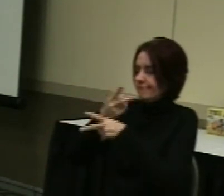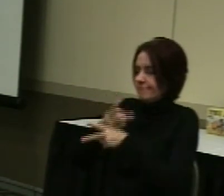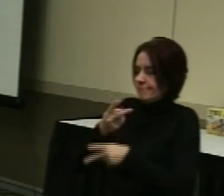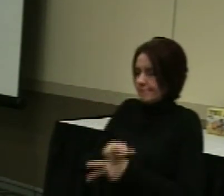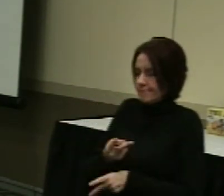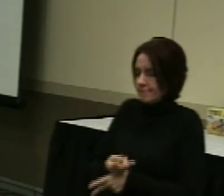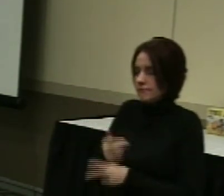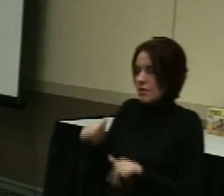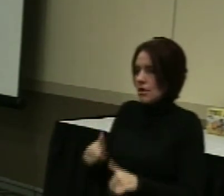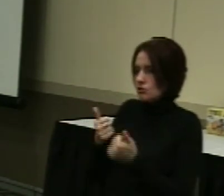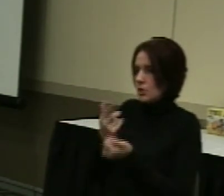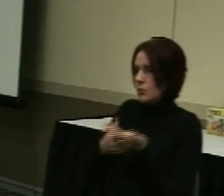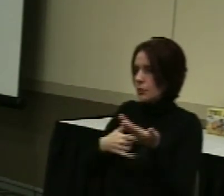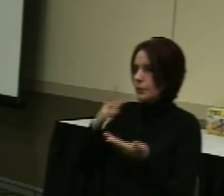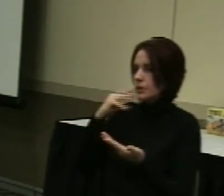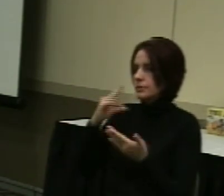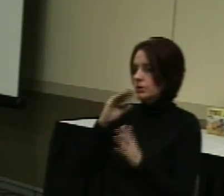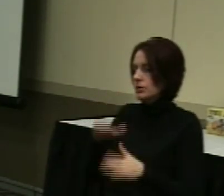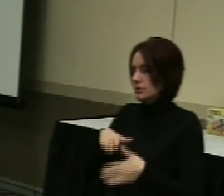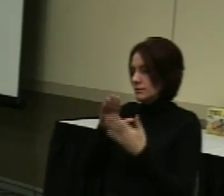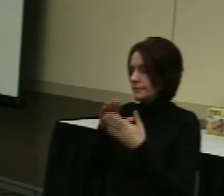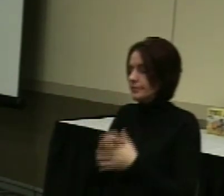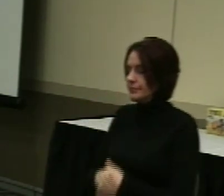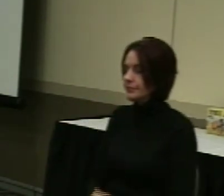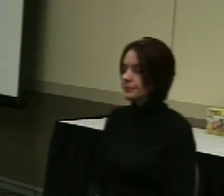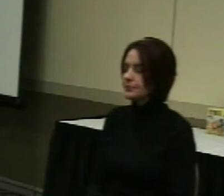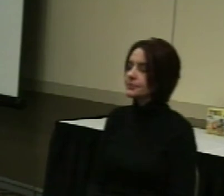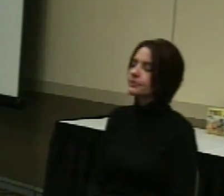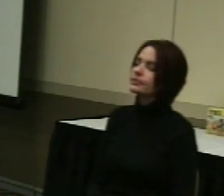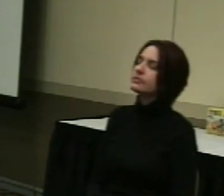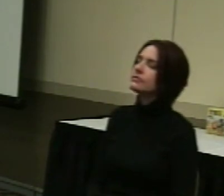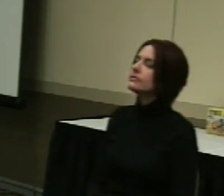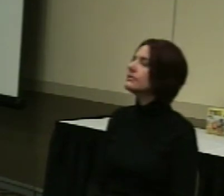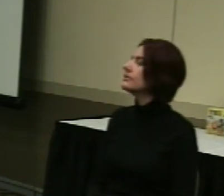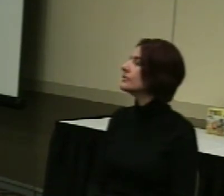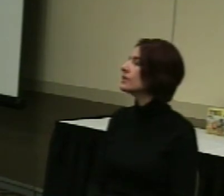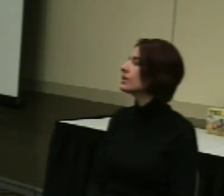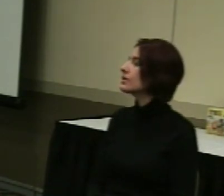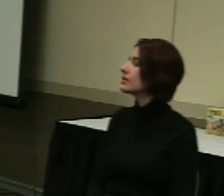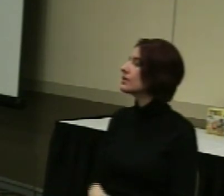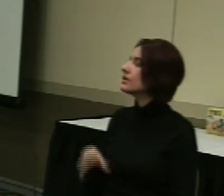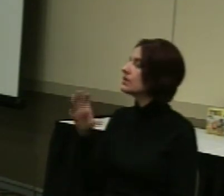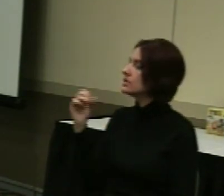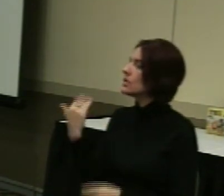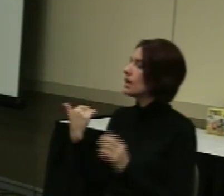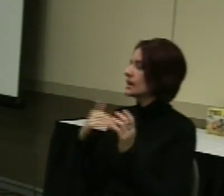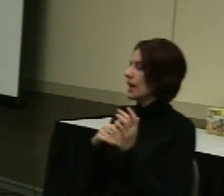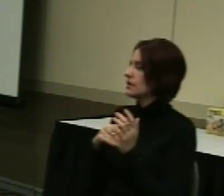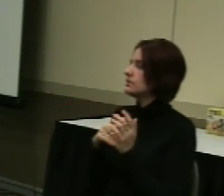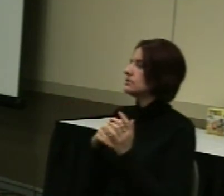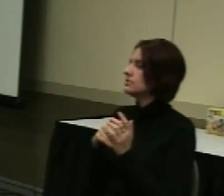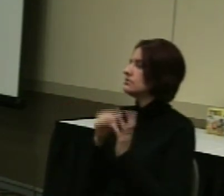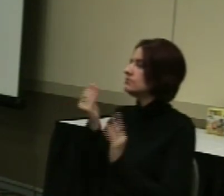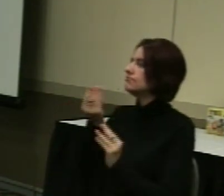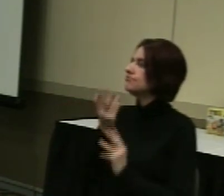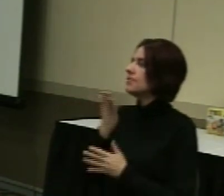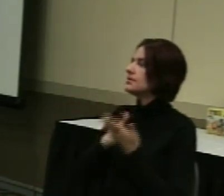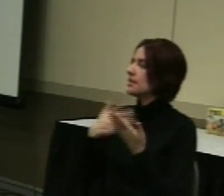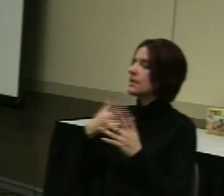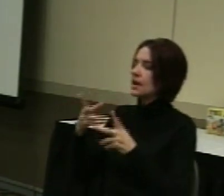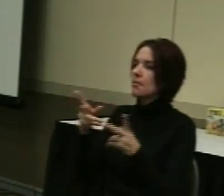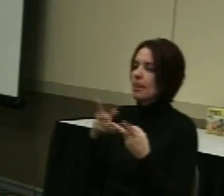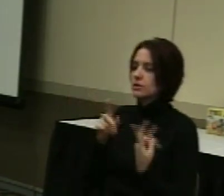challenges that we're encountering professionally. So again, it gives us a place to go.